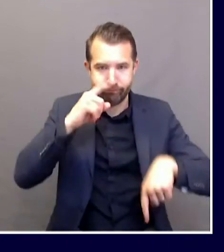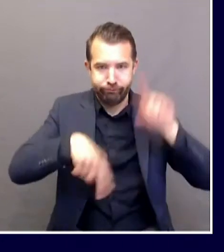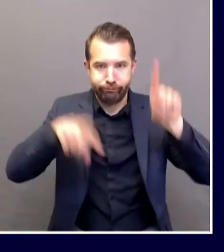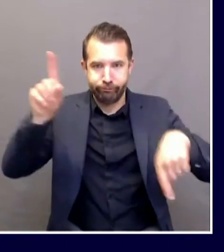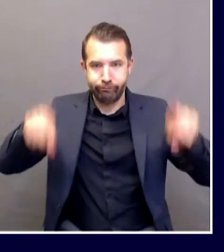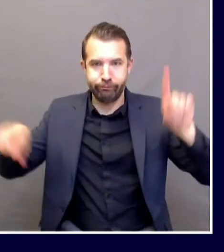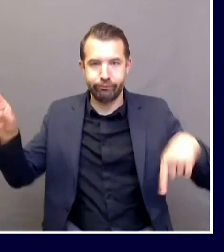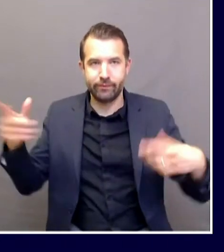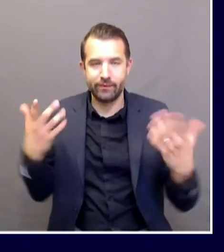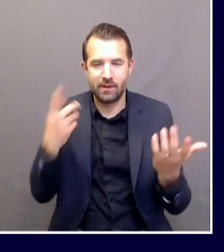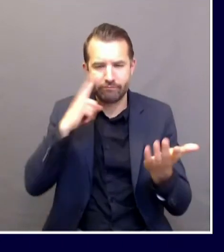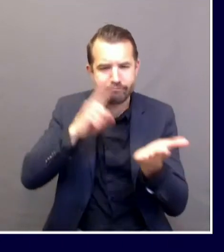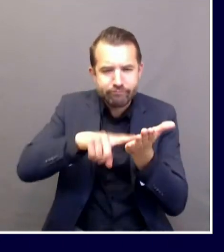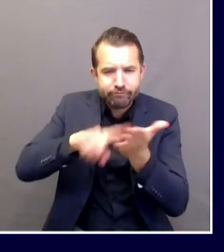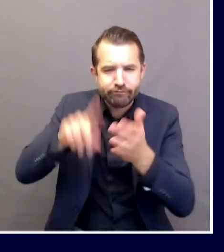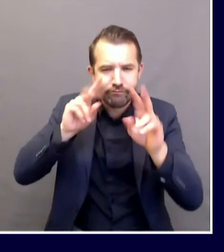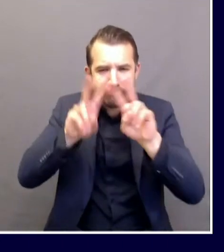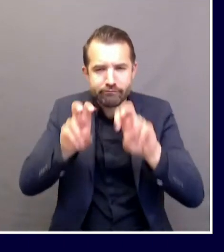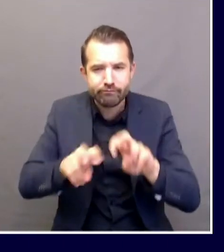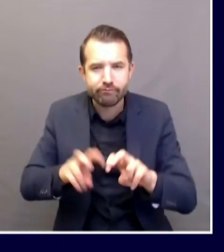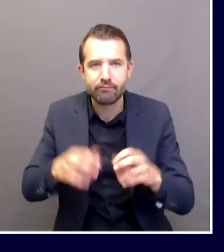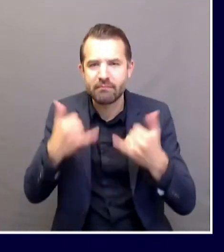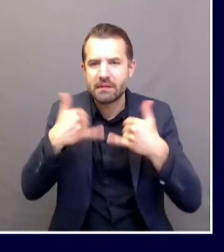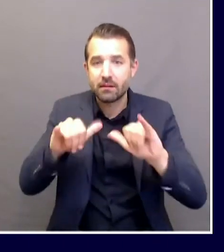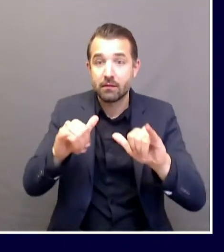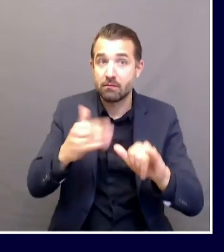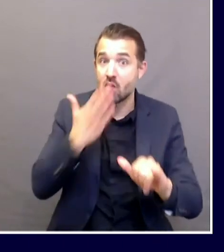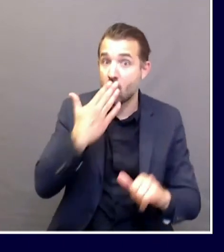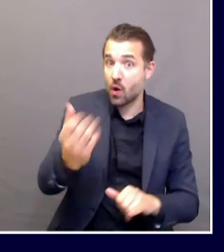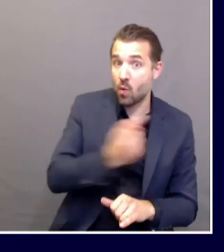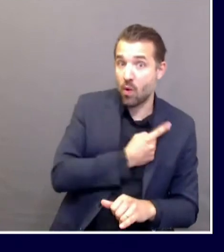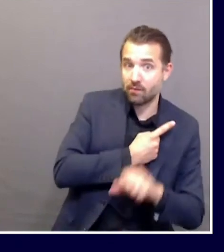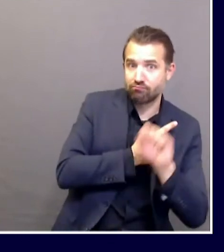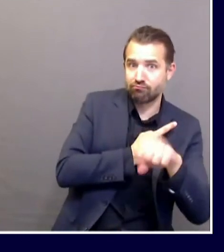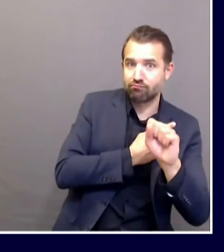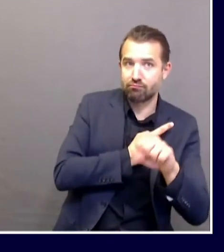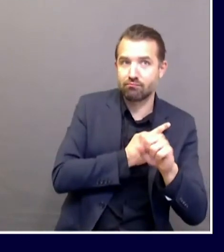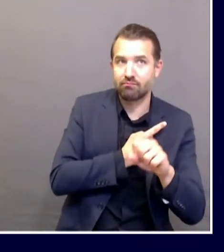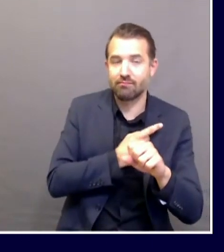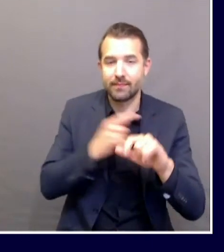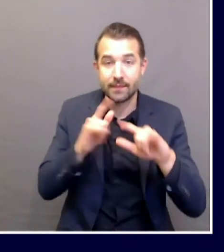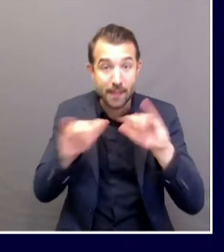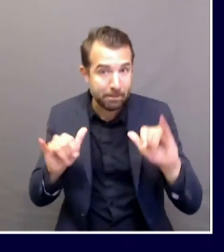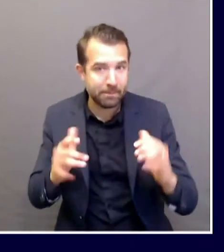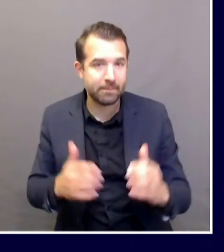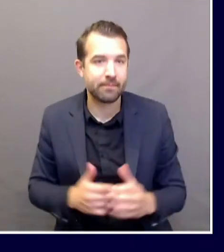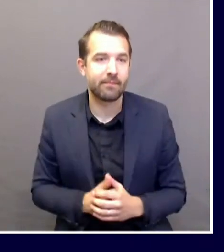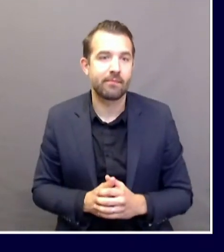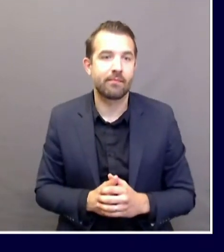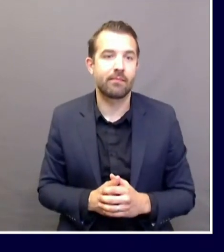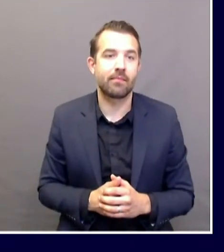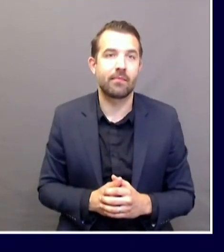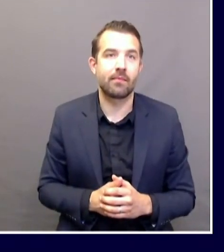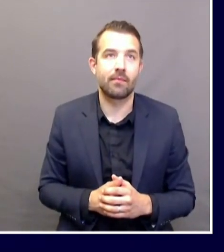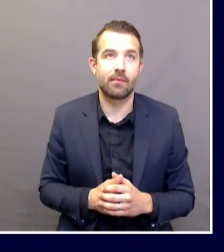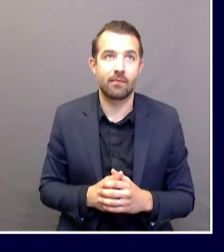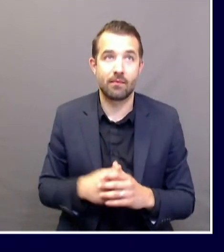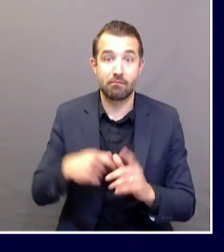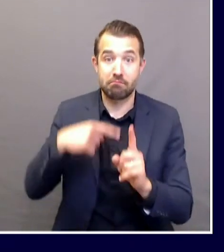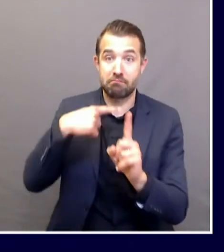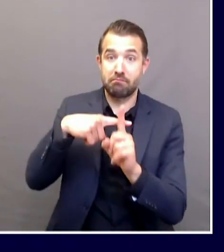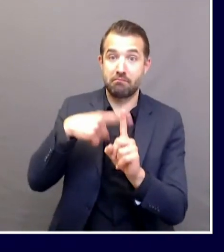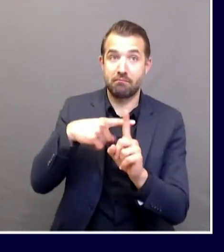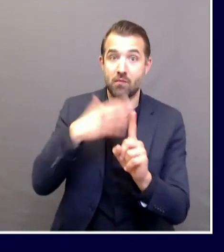the exact right question to ask. We haven't seen anything emerge. At the same time, and this is a good side of that story, with